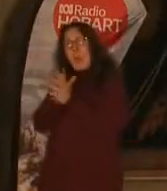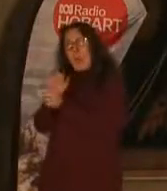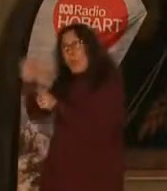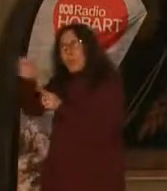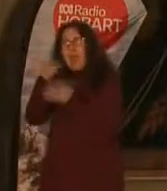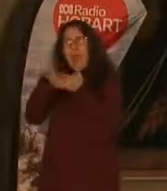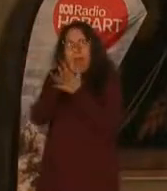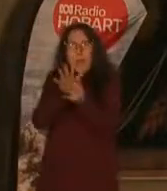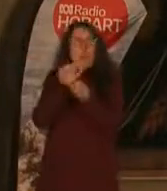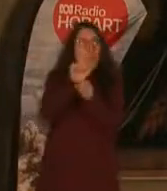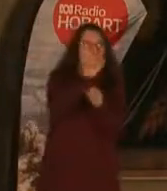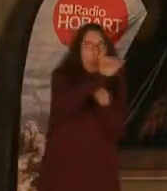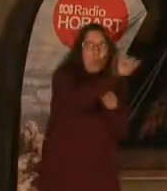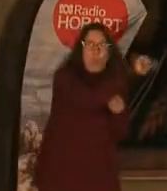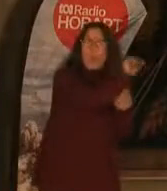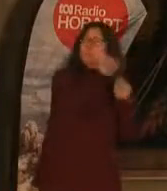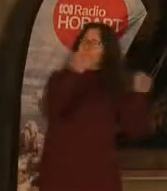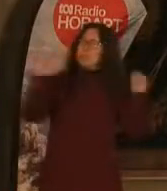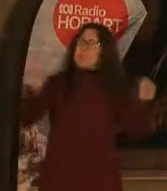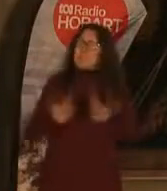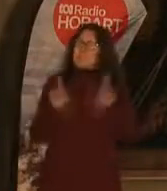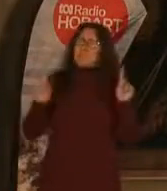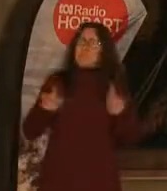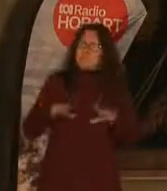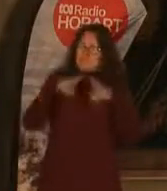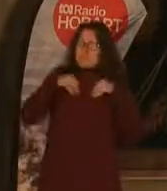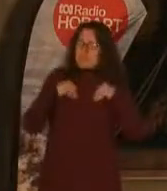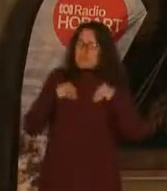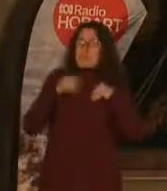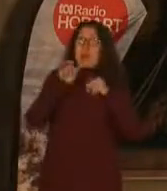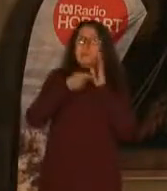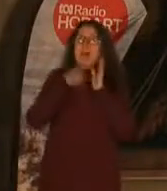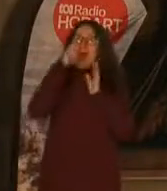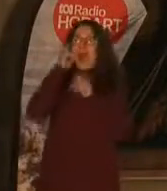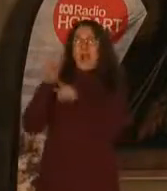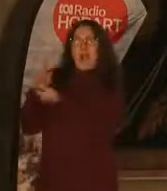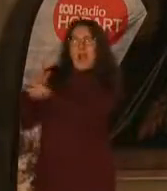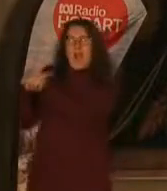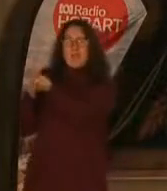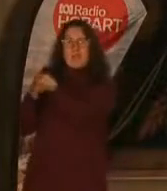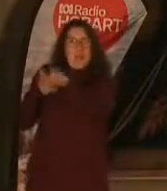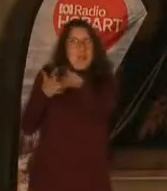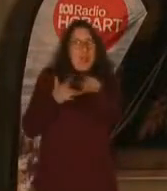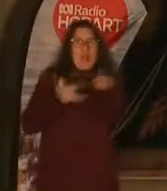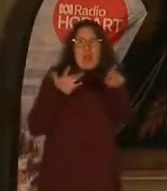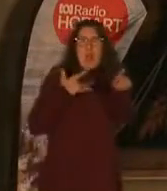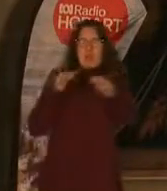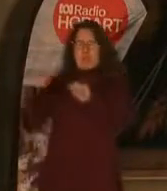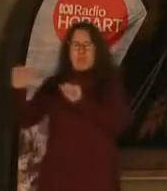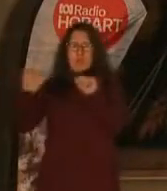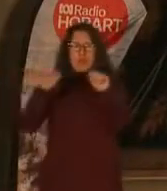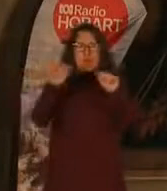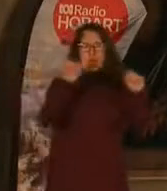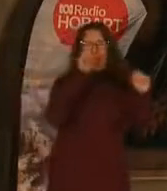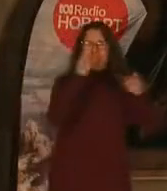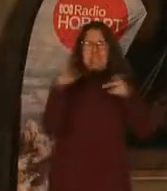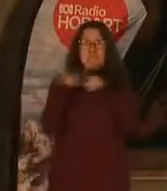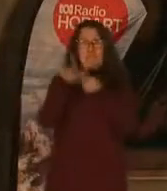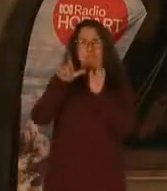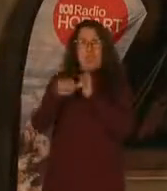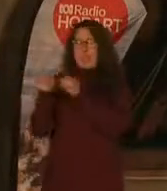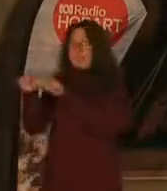can coexist or collaborate to be something better. Because we can't, you know, Western science